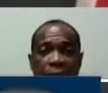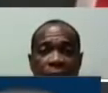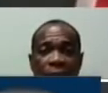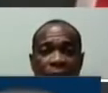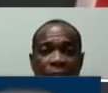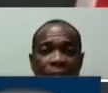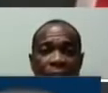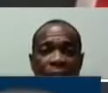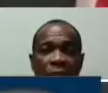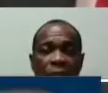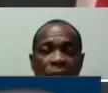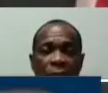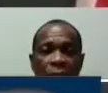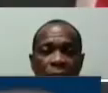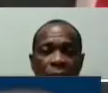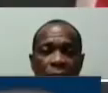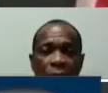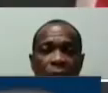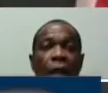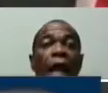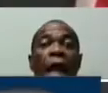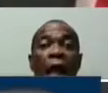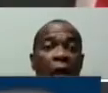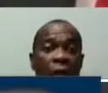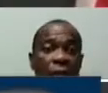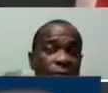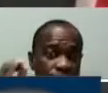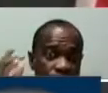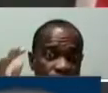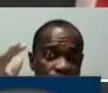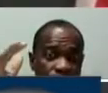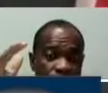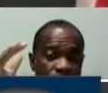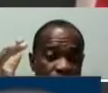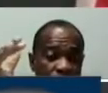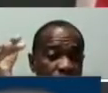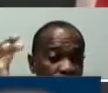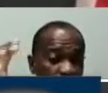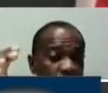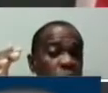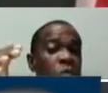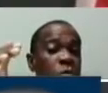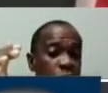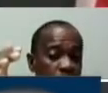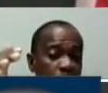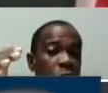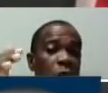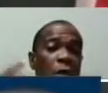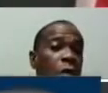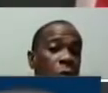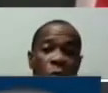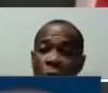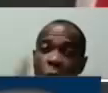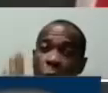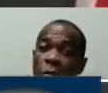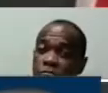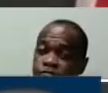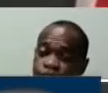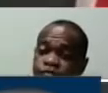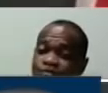and for the days and weeks ahead in the medium term, apparently, we will be required to